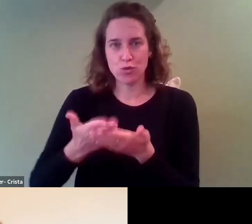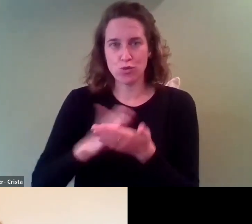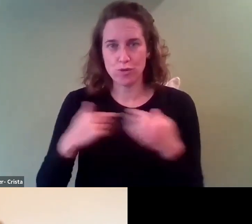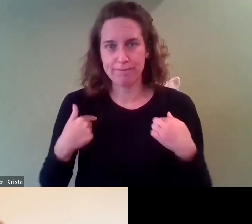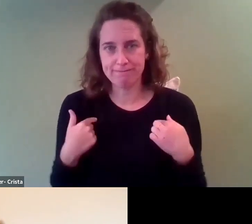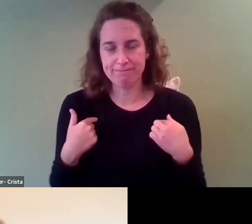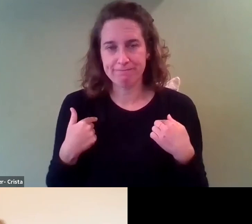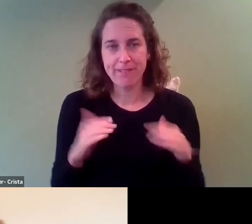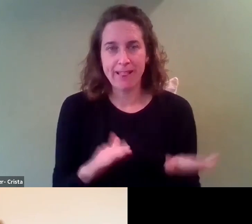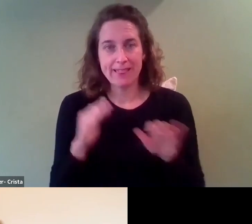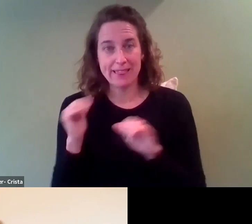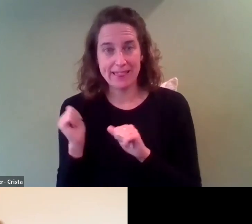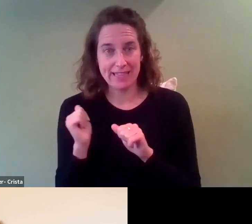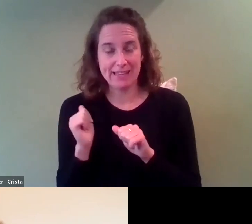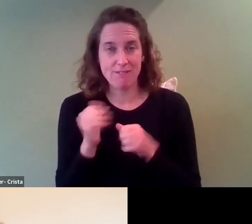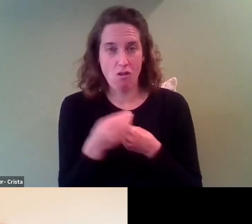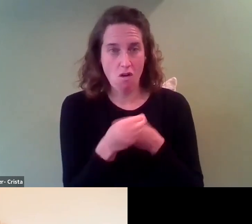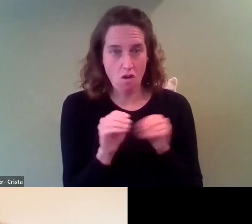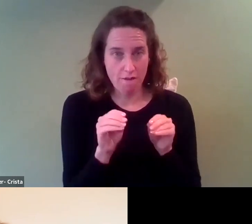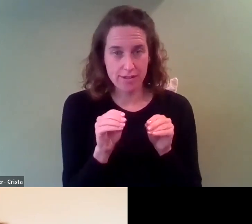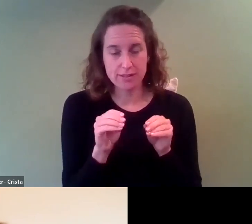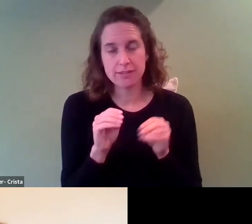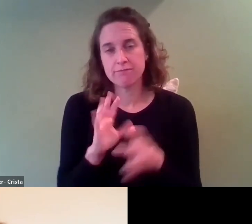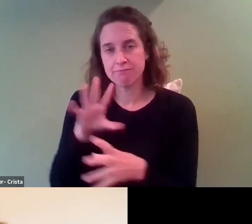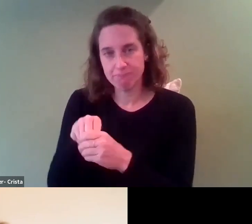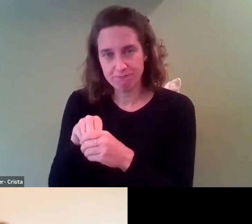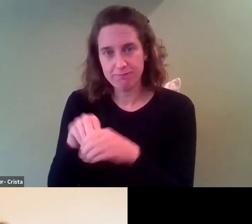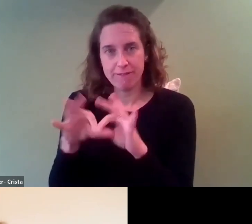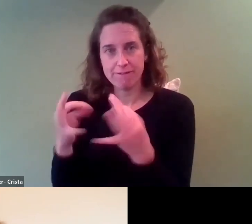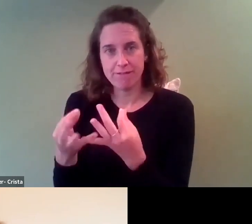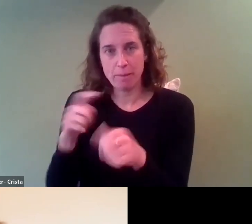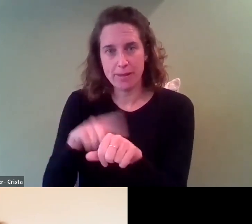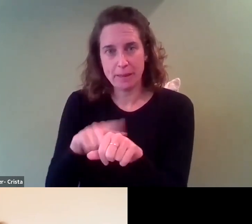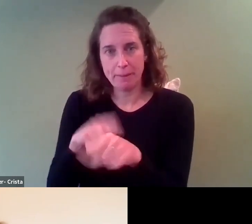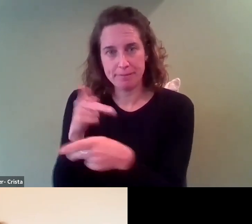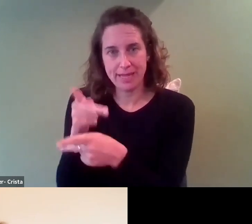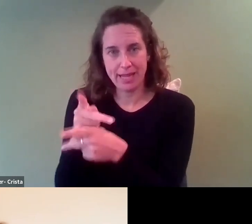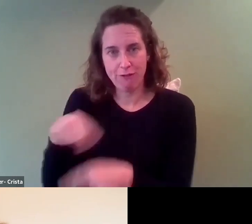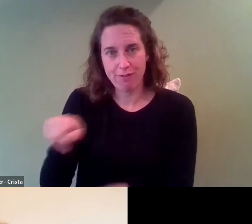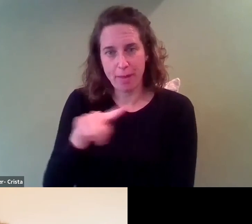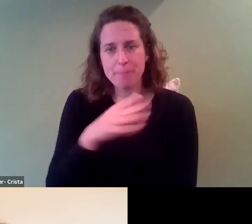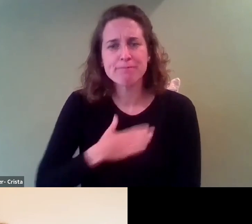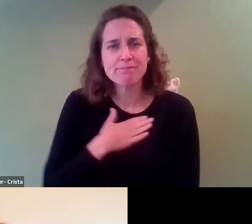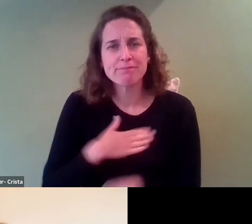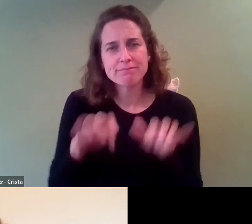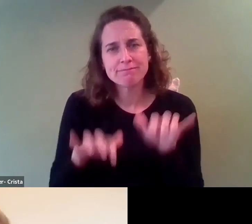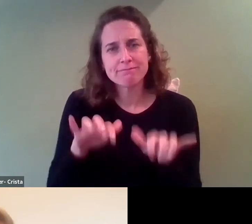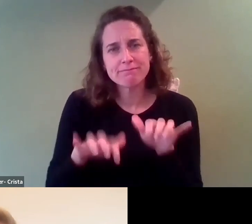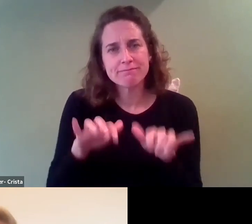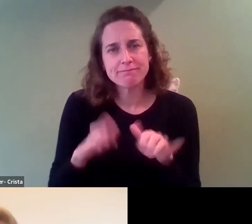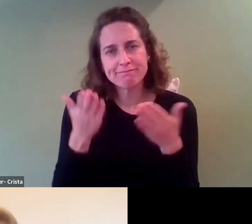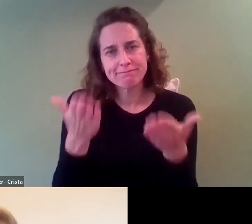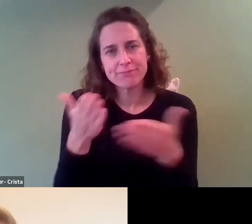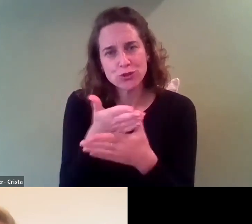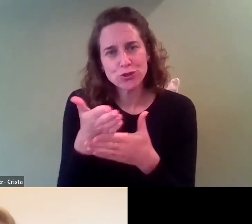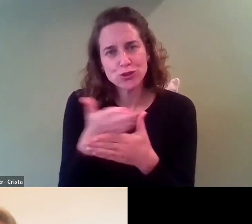the room and go be with my family and take care of them. But what are some of the people in the audience, if you could share,